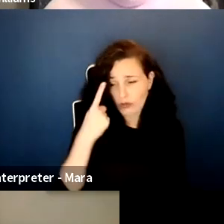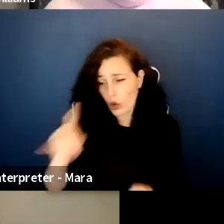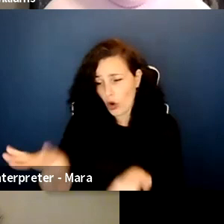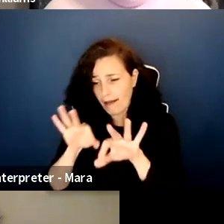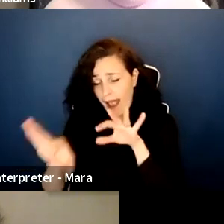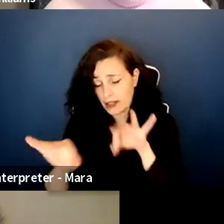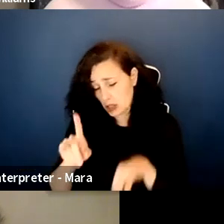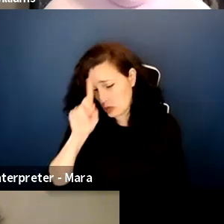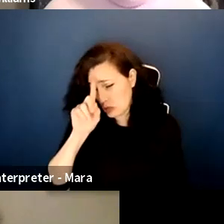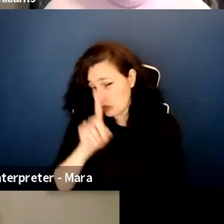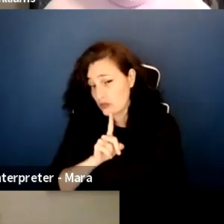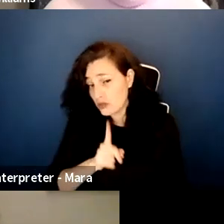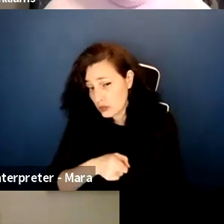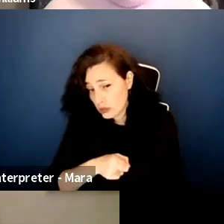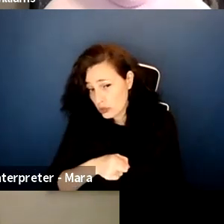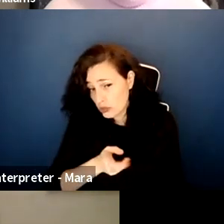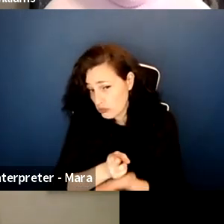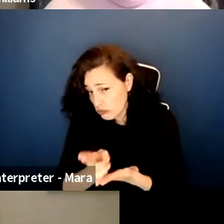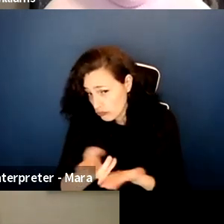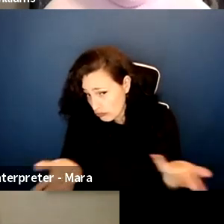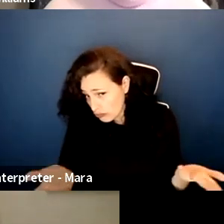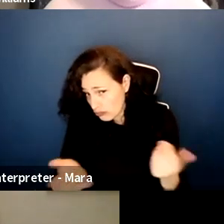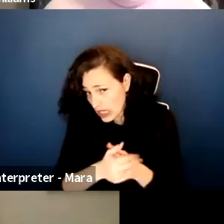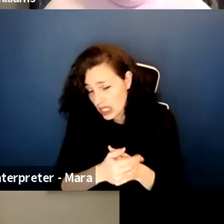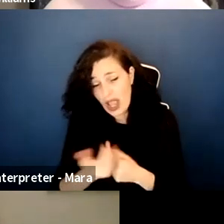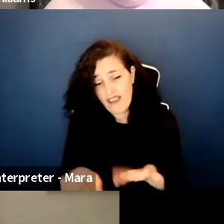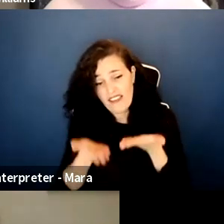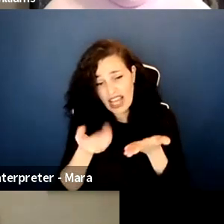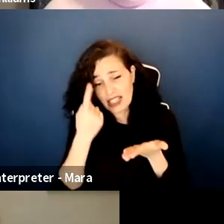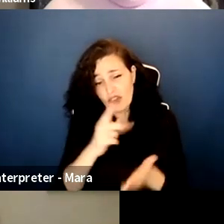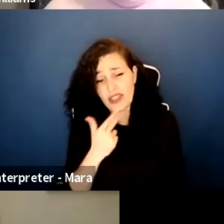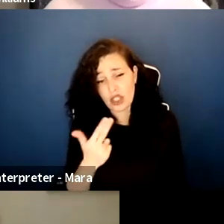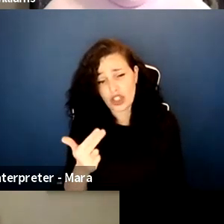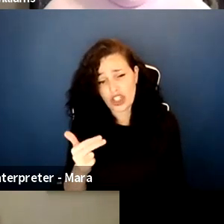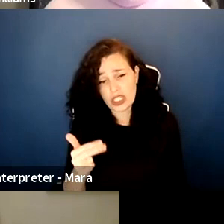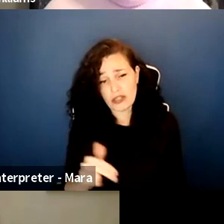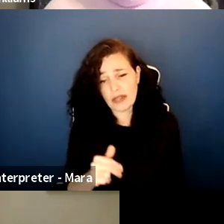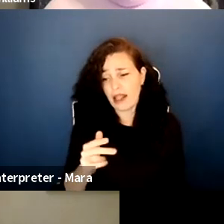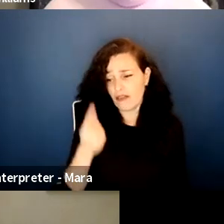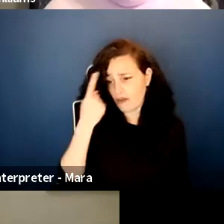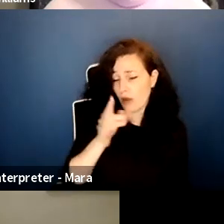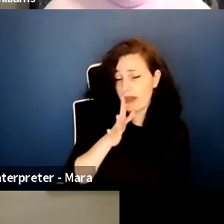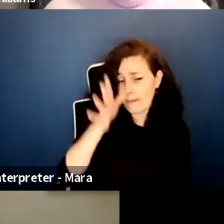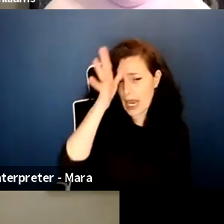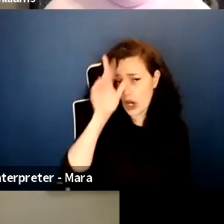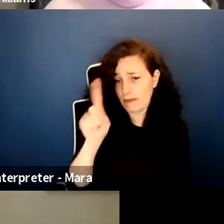for this parent and 13-year-old? I think, yeah, go ahead, Howard.